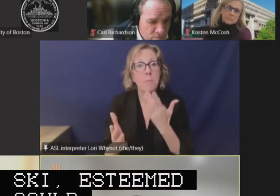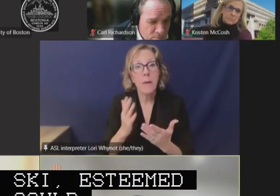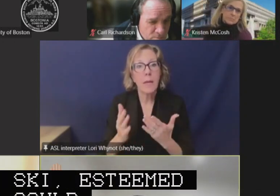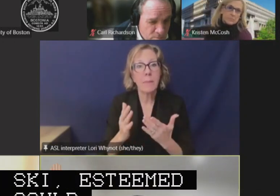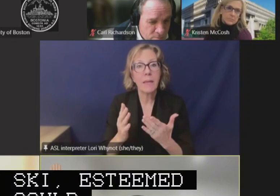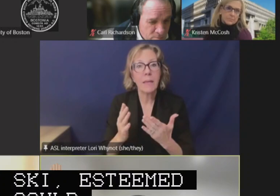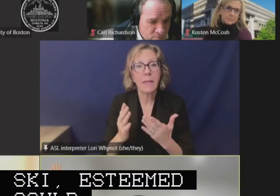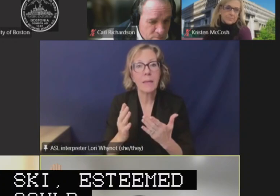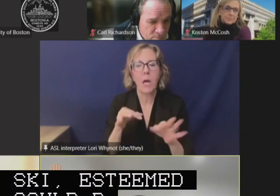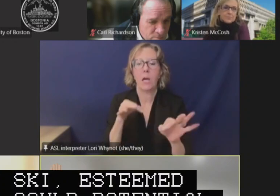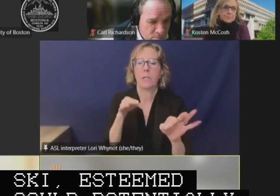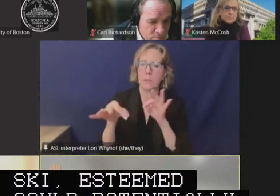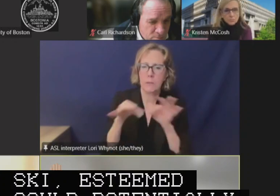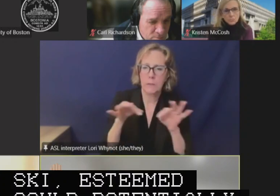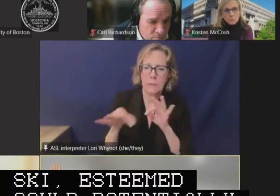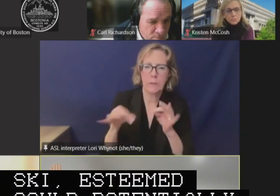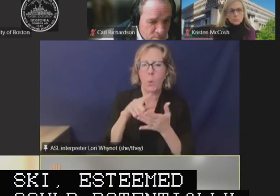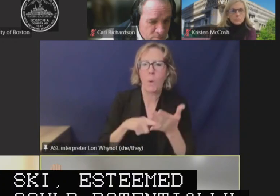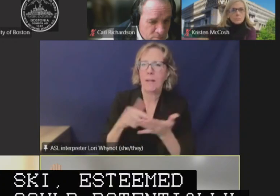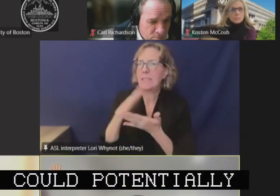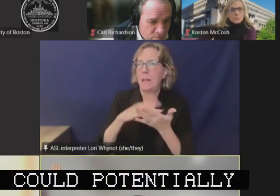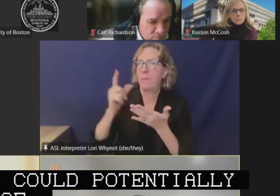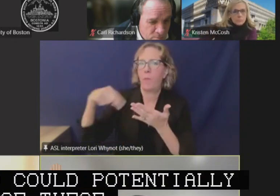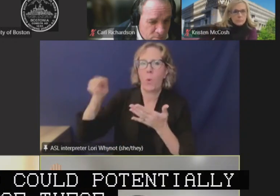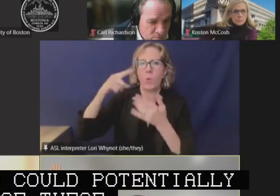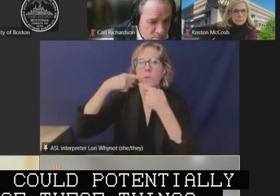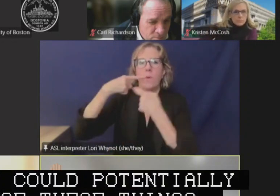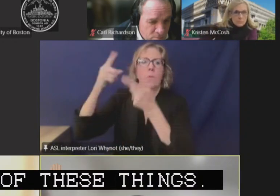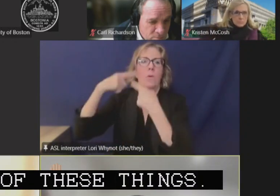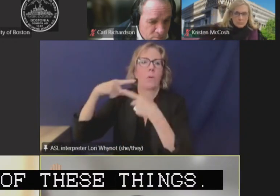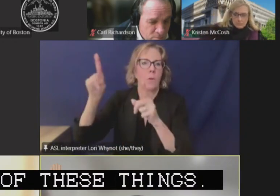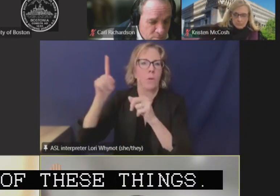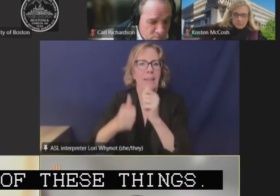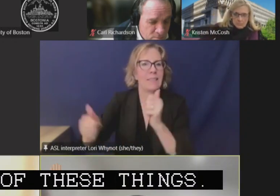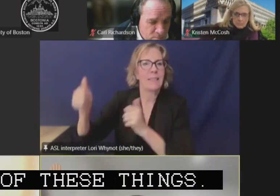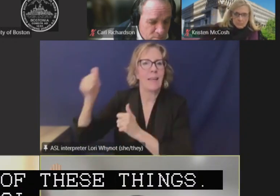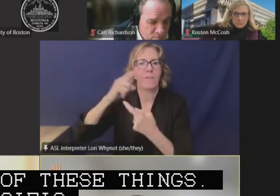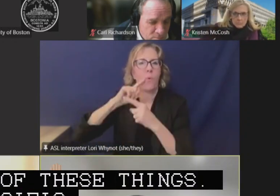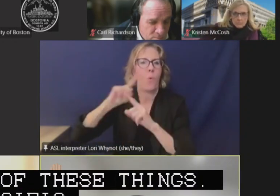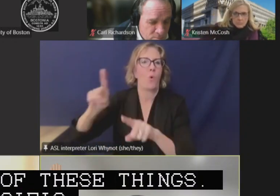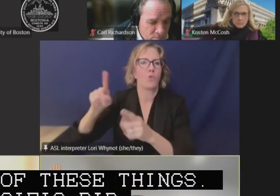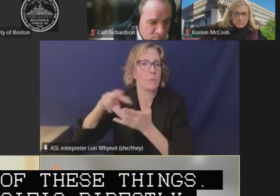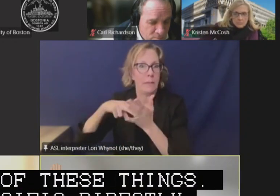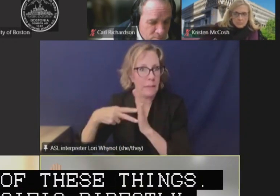want to speak directly, specifically to the stuff that you're mentioning in IDEA.